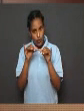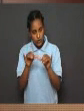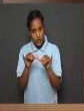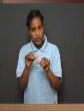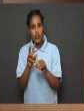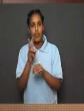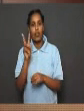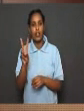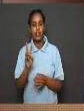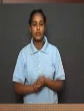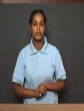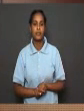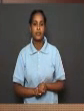voltage.